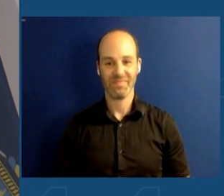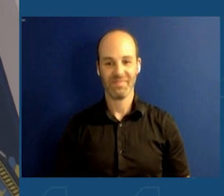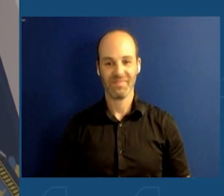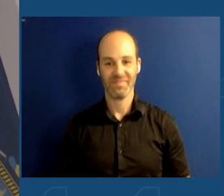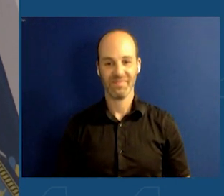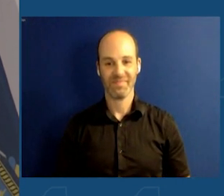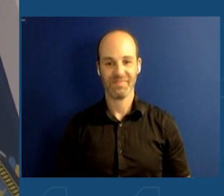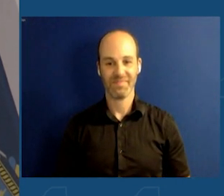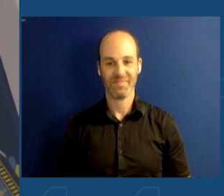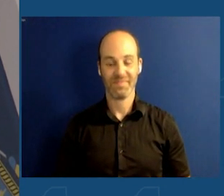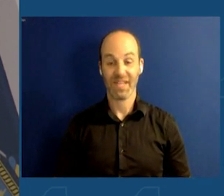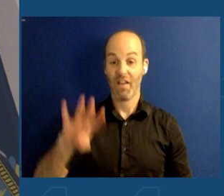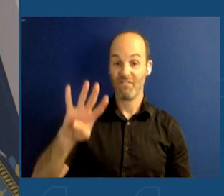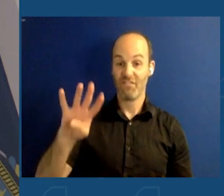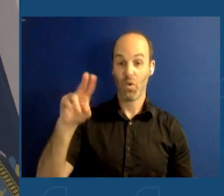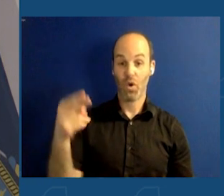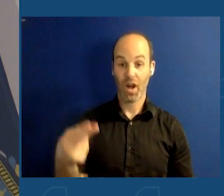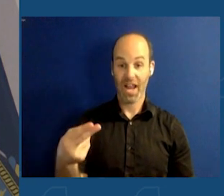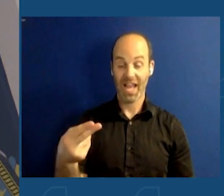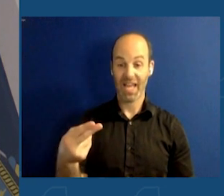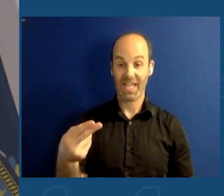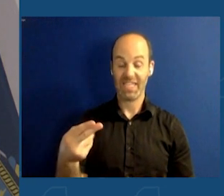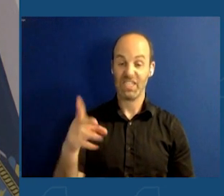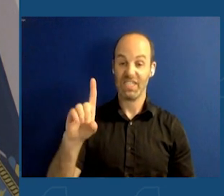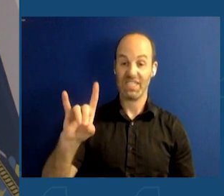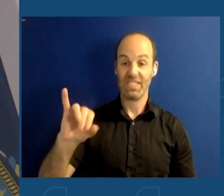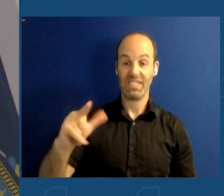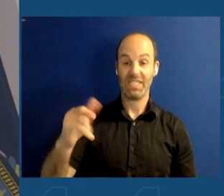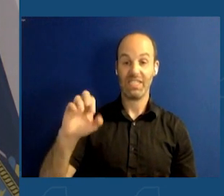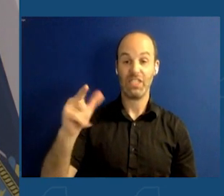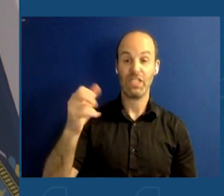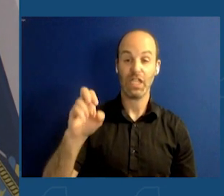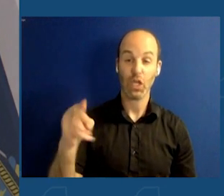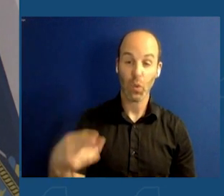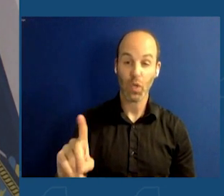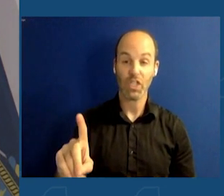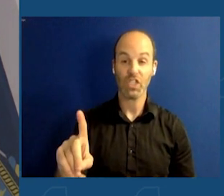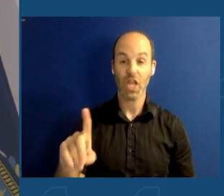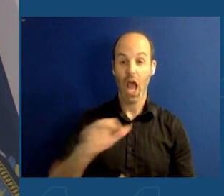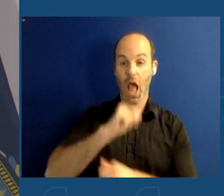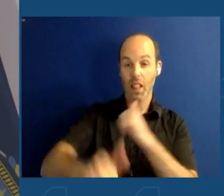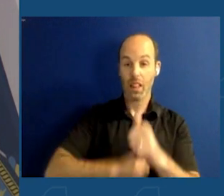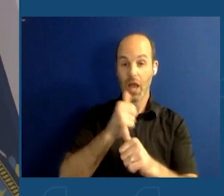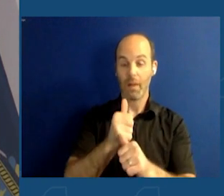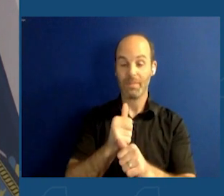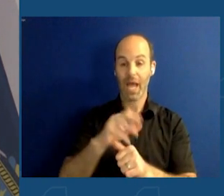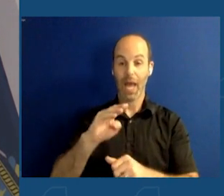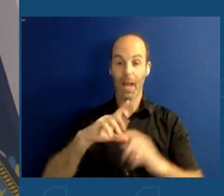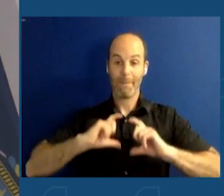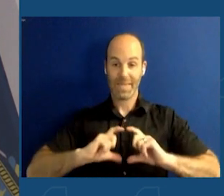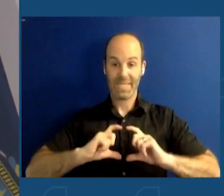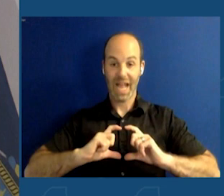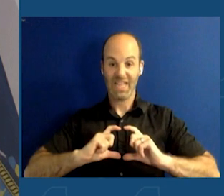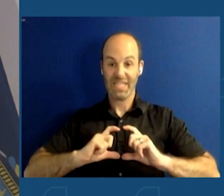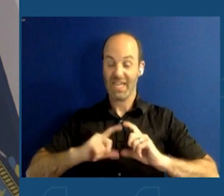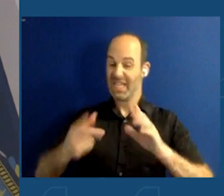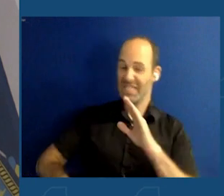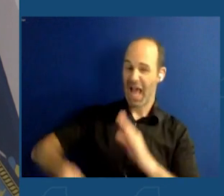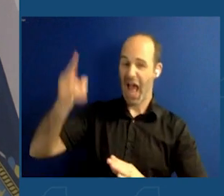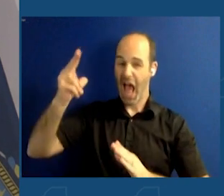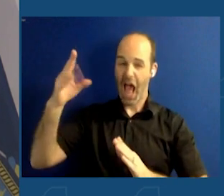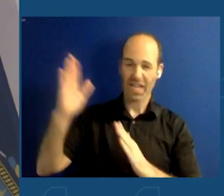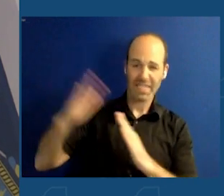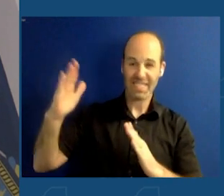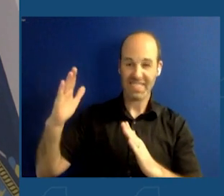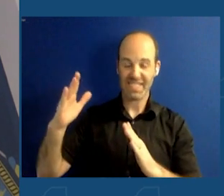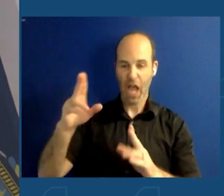The 4-H Distinguished Alumni Medallion is the highest honor National 4-H Council bestows on an